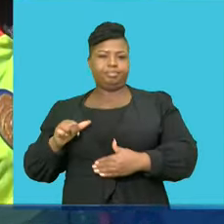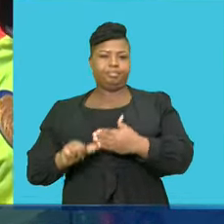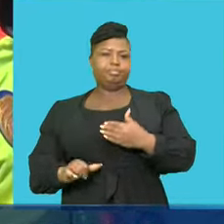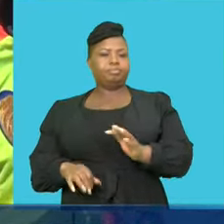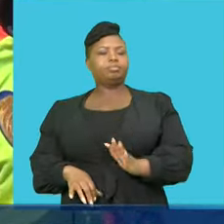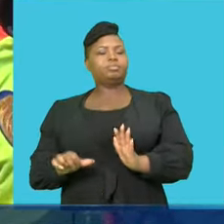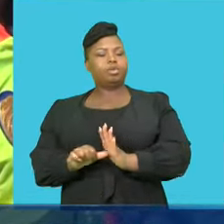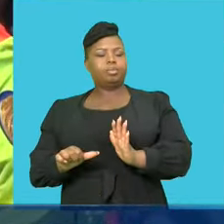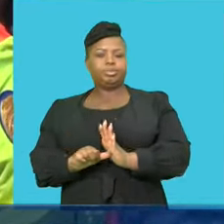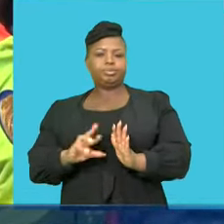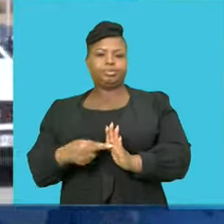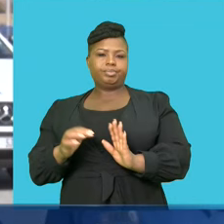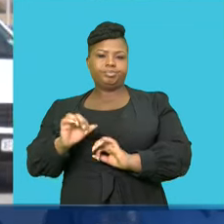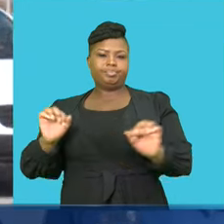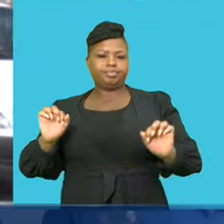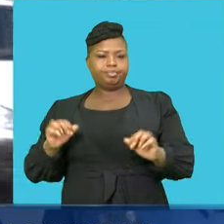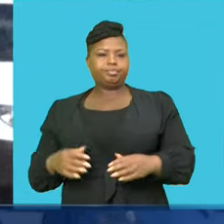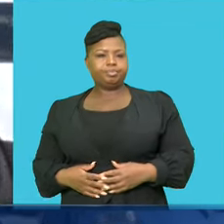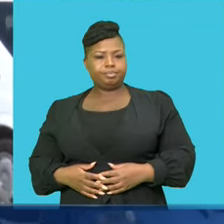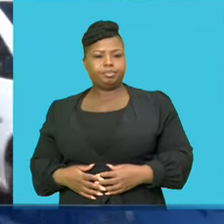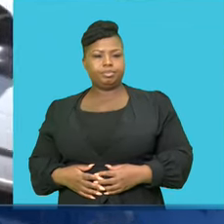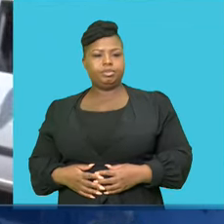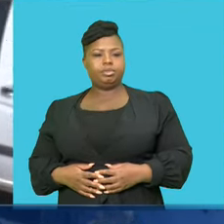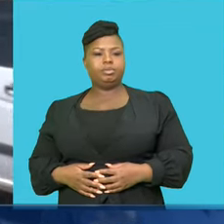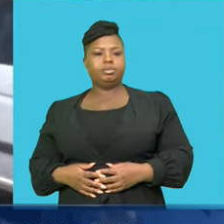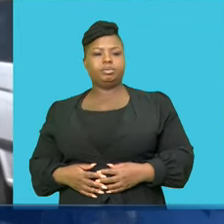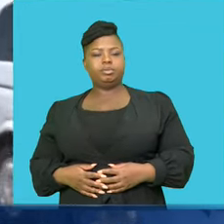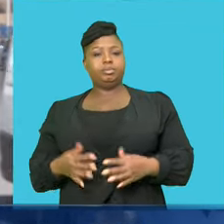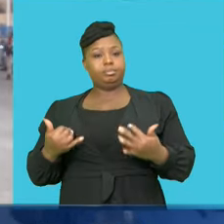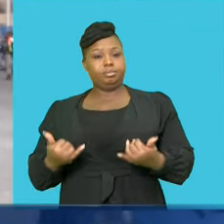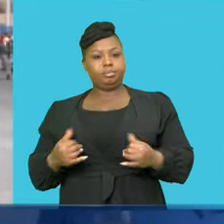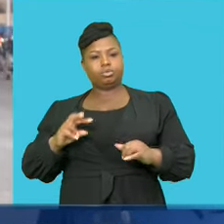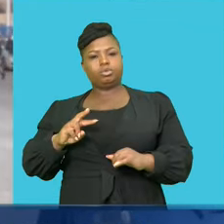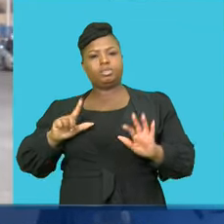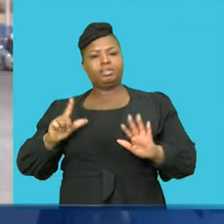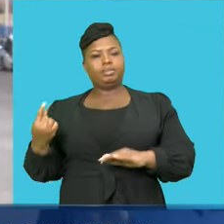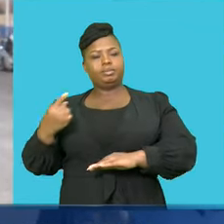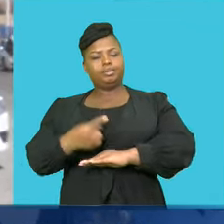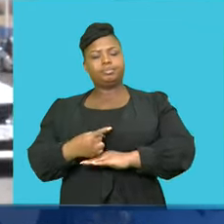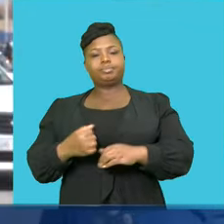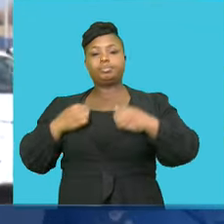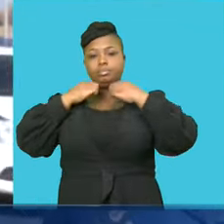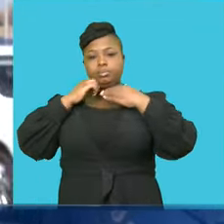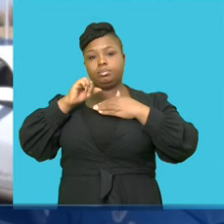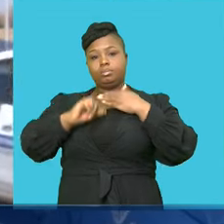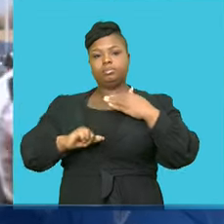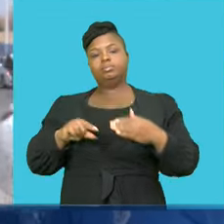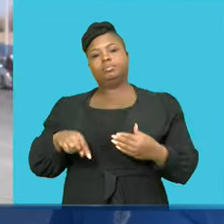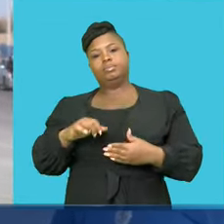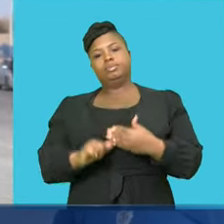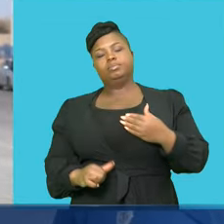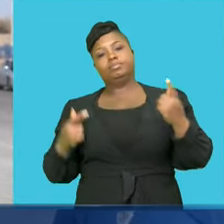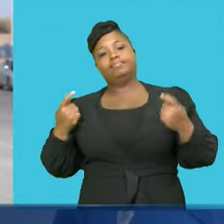kwawo nendima ayidlalayo. As we are on the 27th day of August, which is the month that